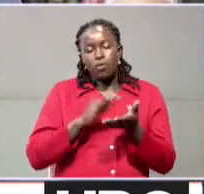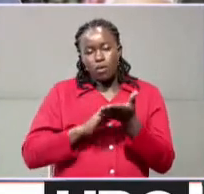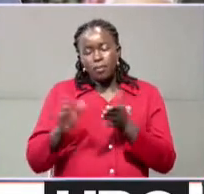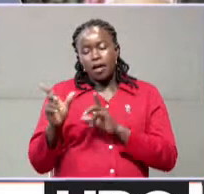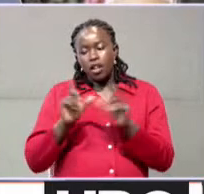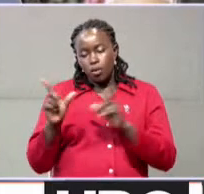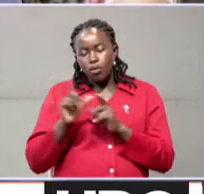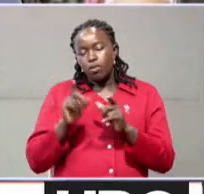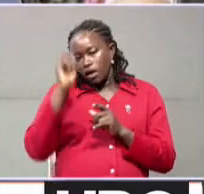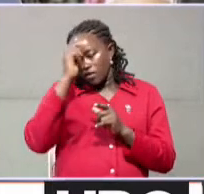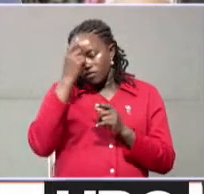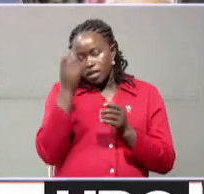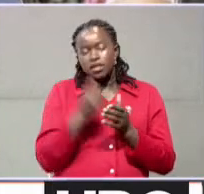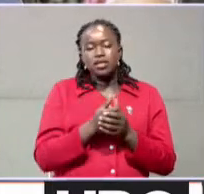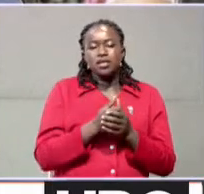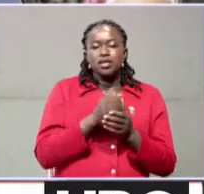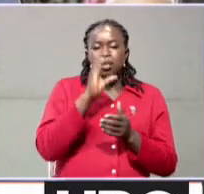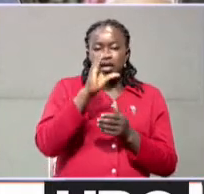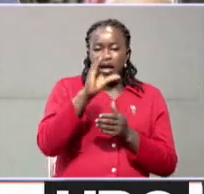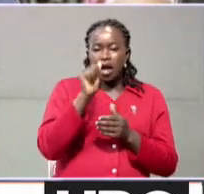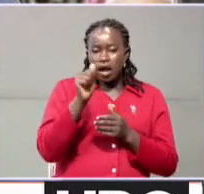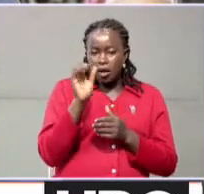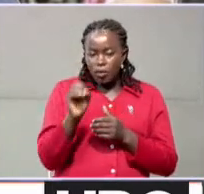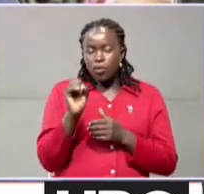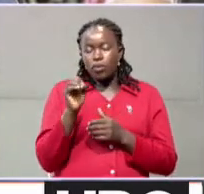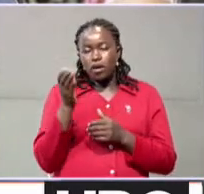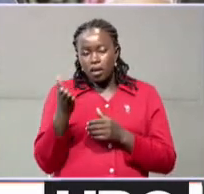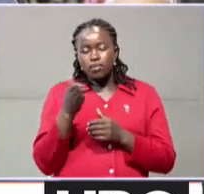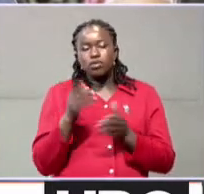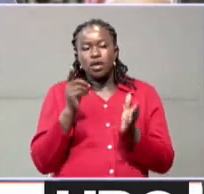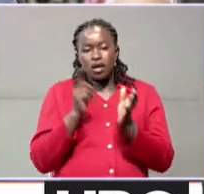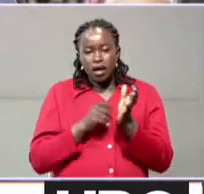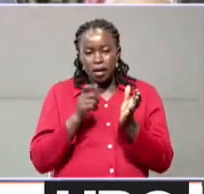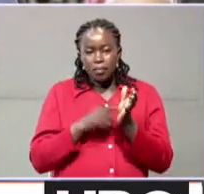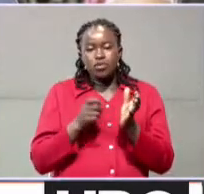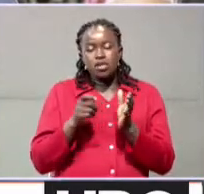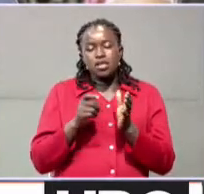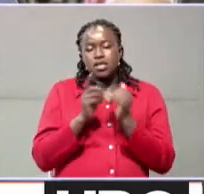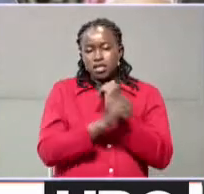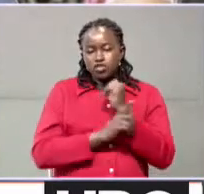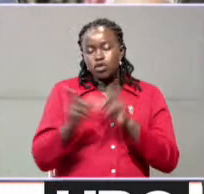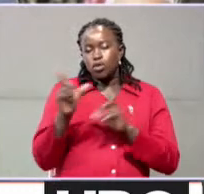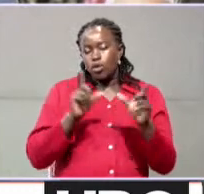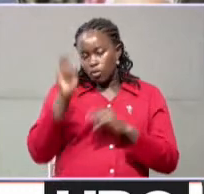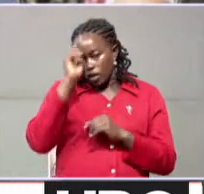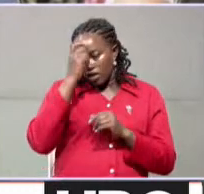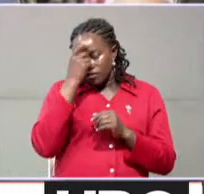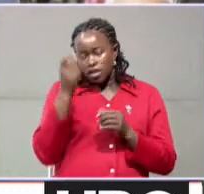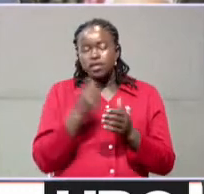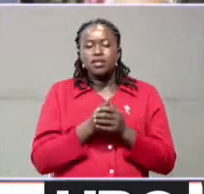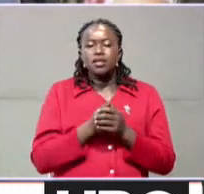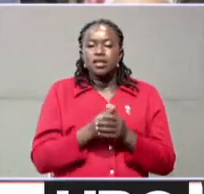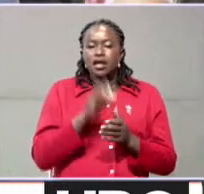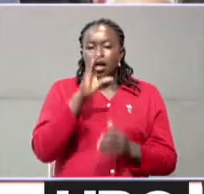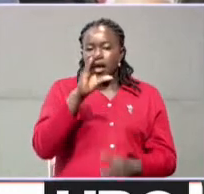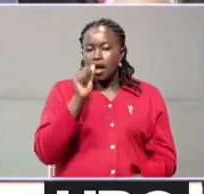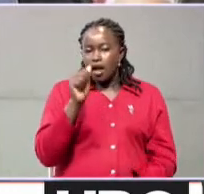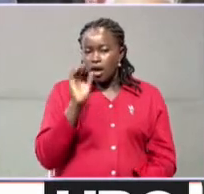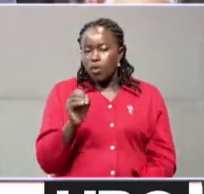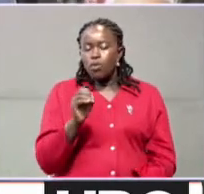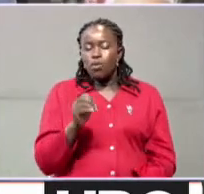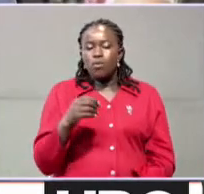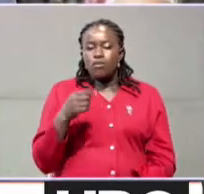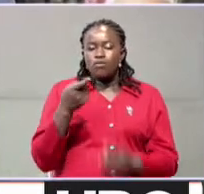government chief administrative officer camus district local government chief administrator officer